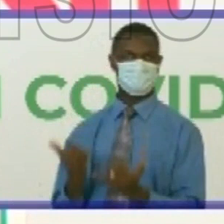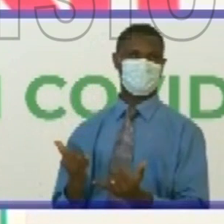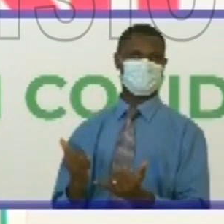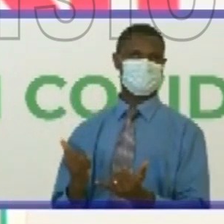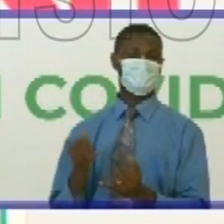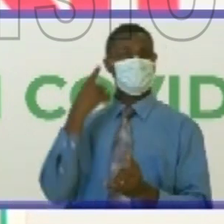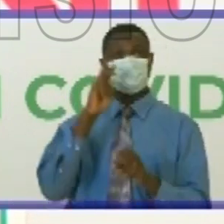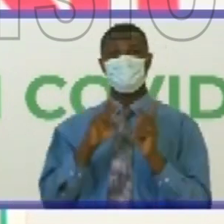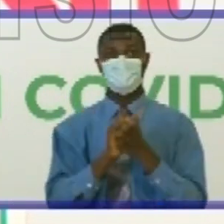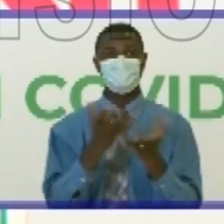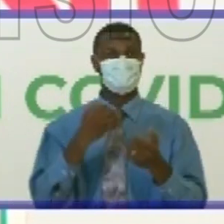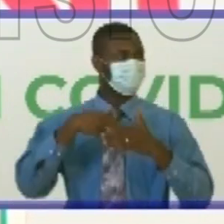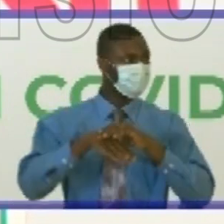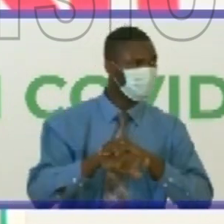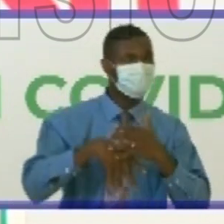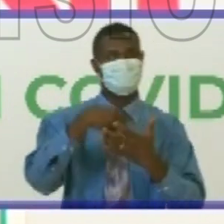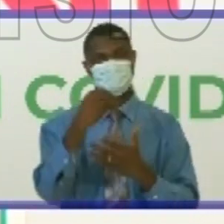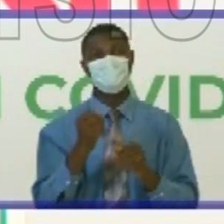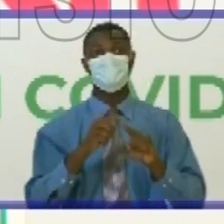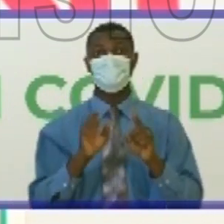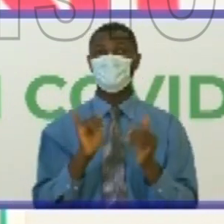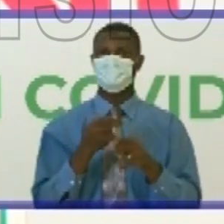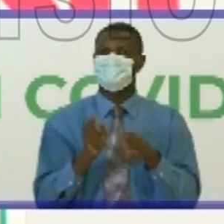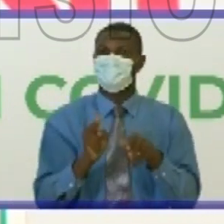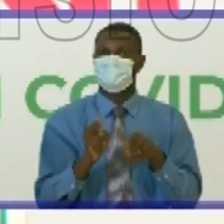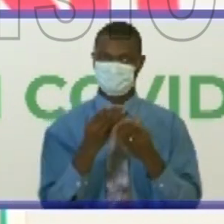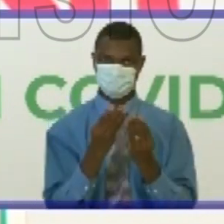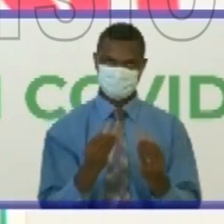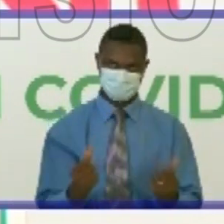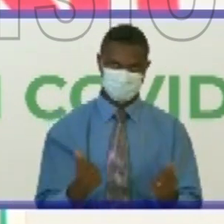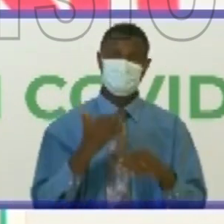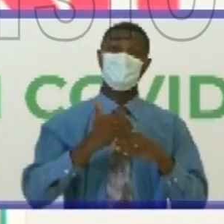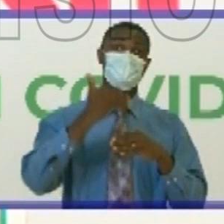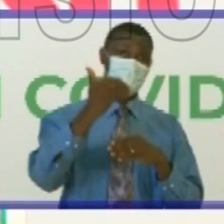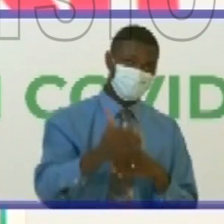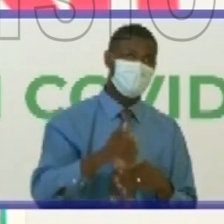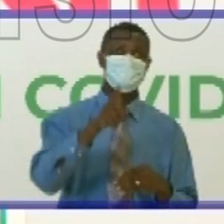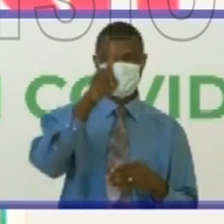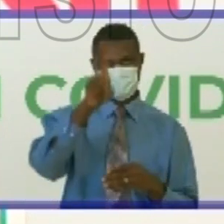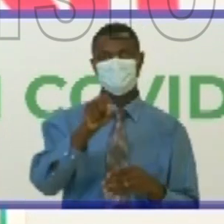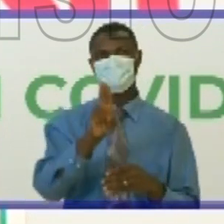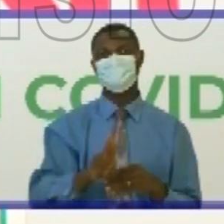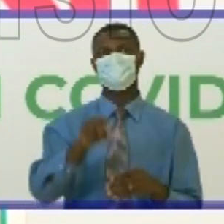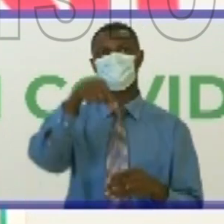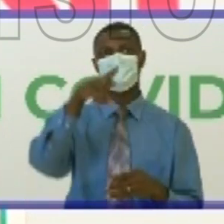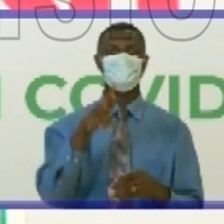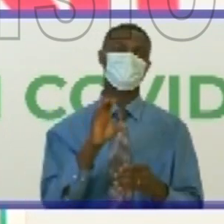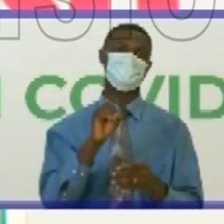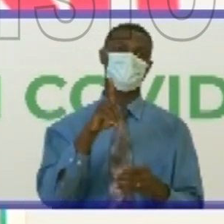into Nigeria. But this is a temporary solution. Eventually, we will put back this